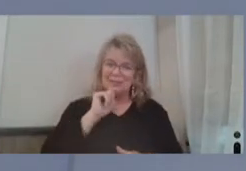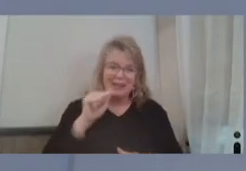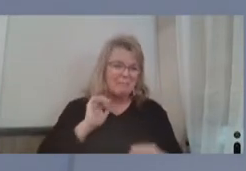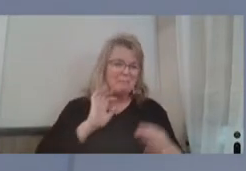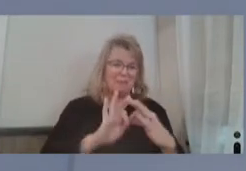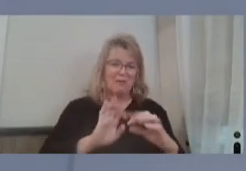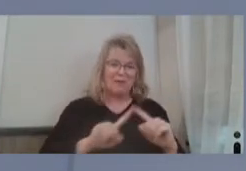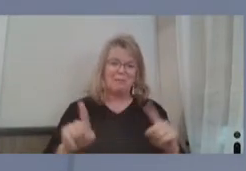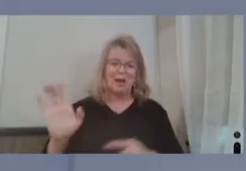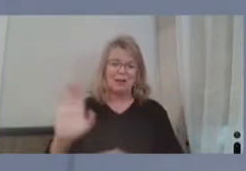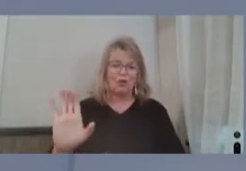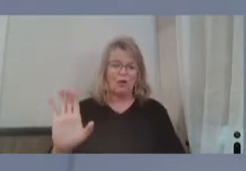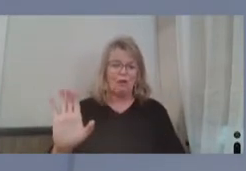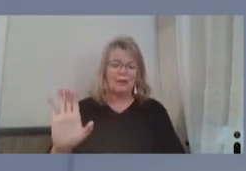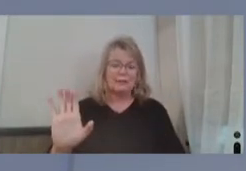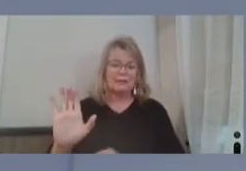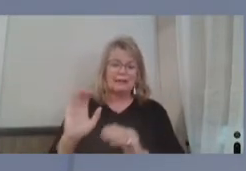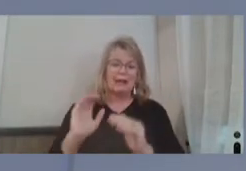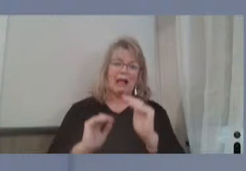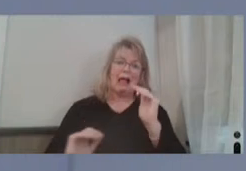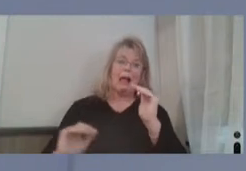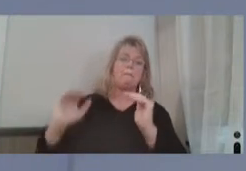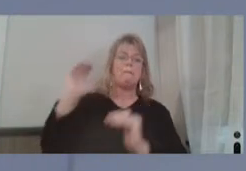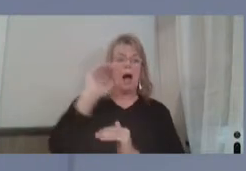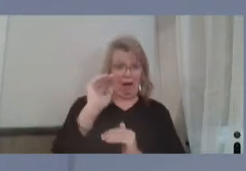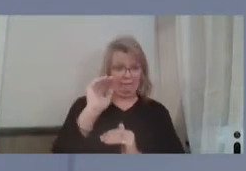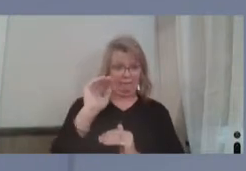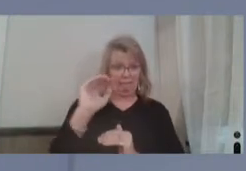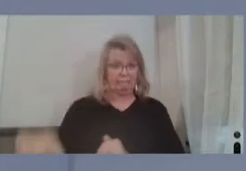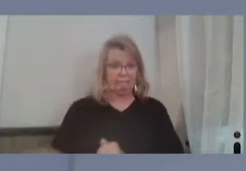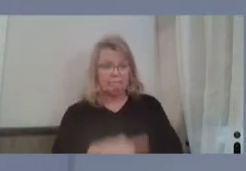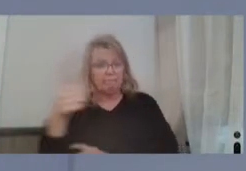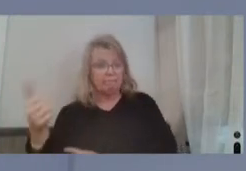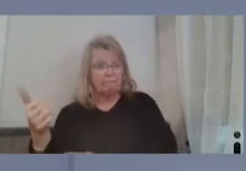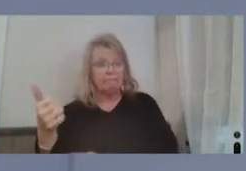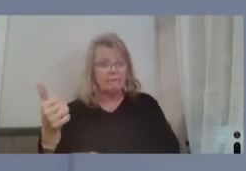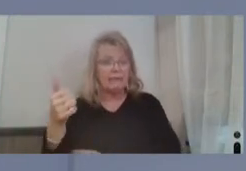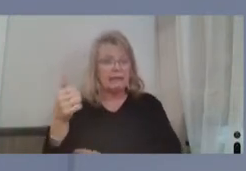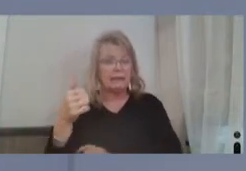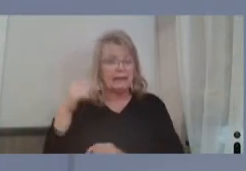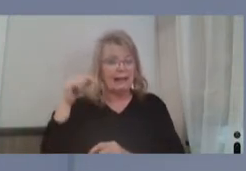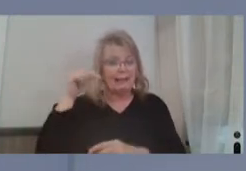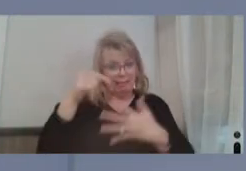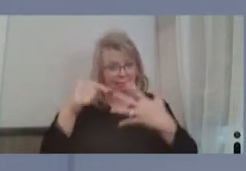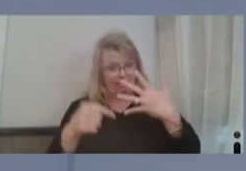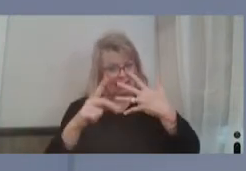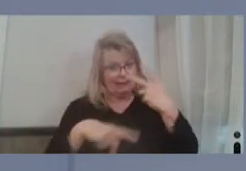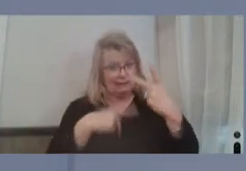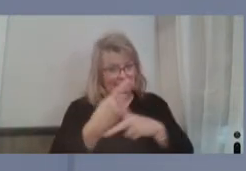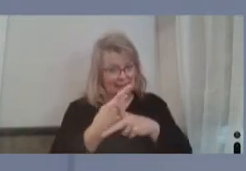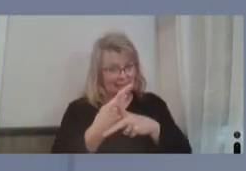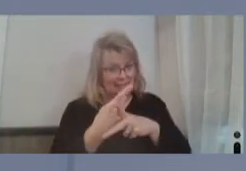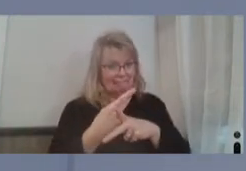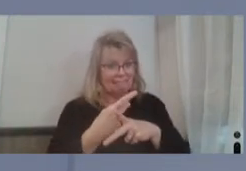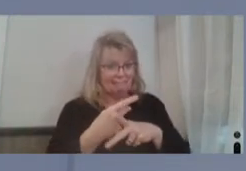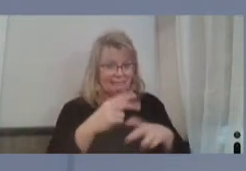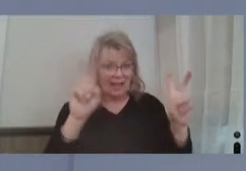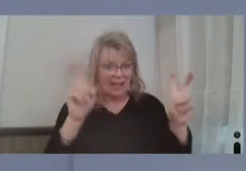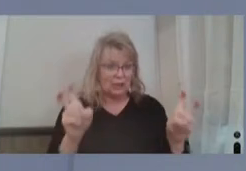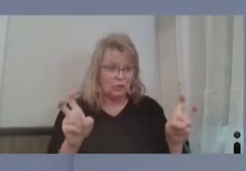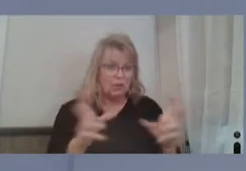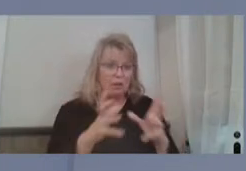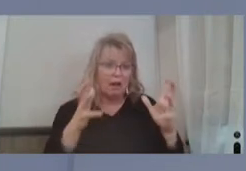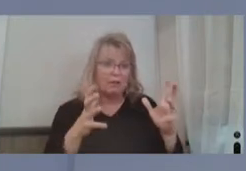Charlotte is above its weight when we talk about these kinds of issues. And so a lot of that has to do with how the staff